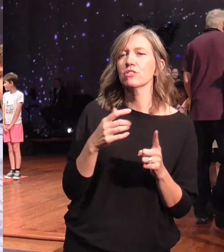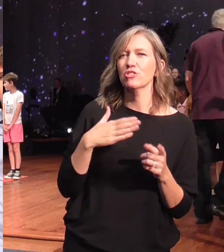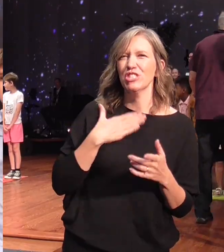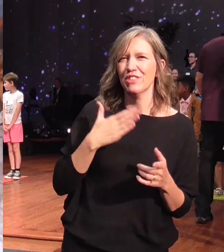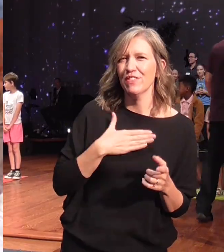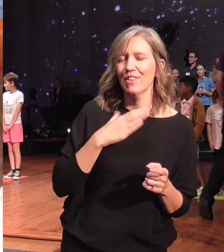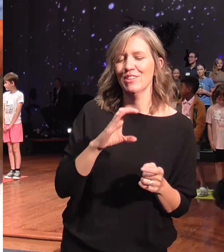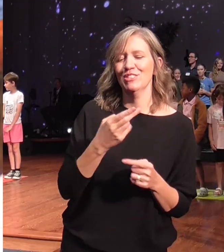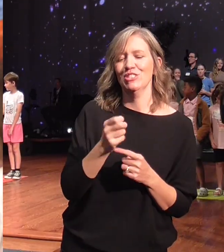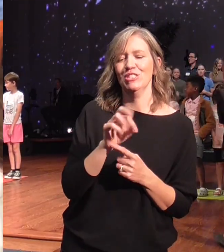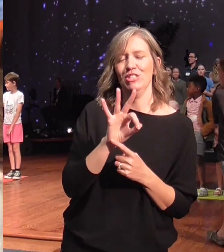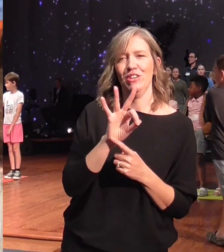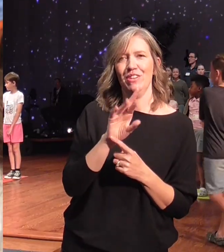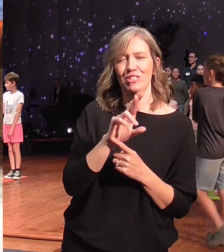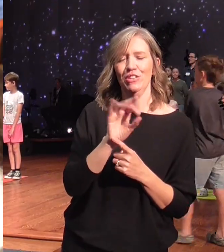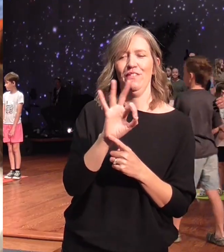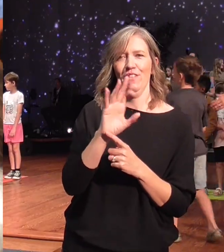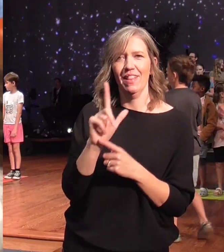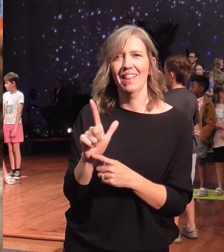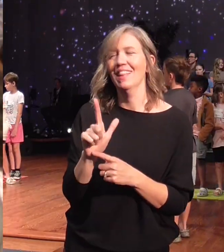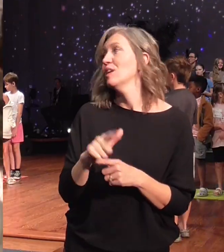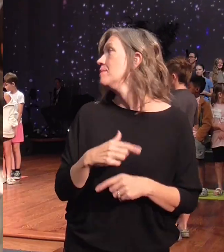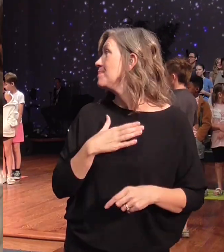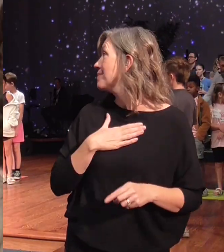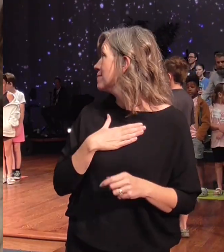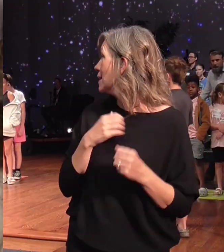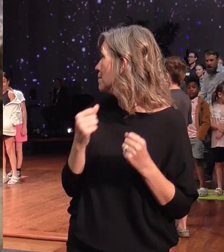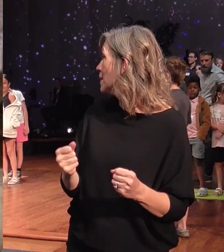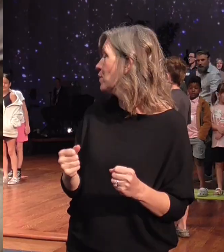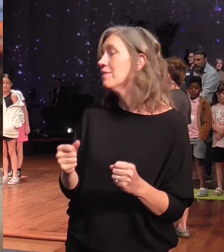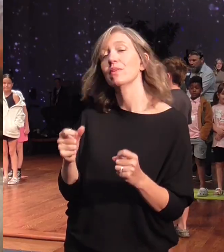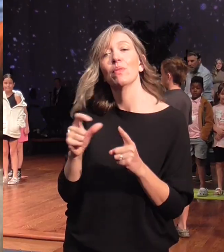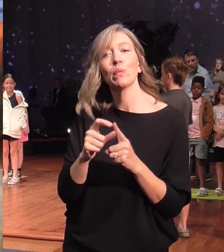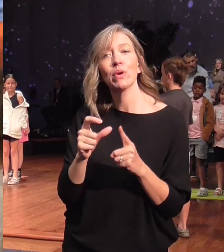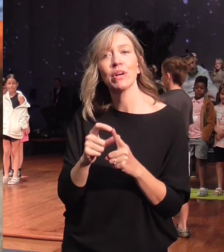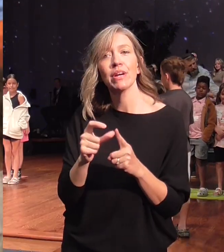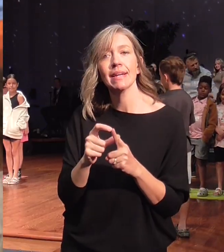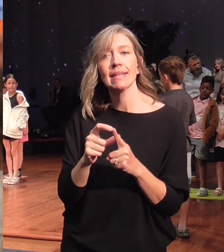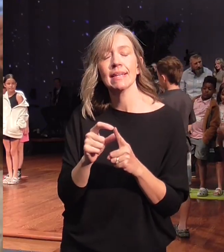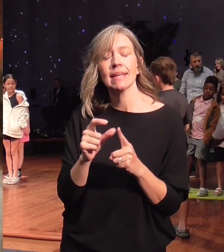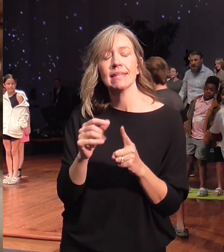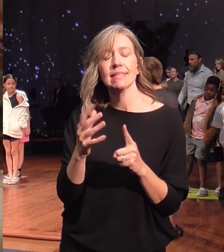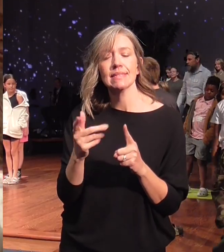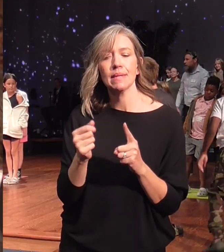cheerful. My powerful word is